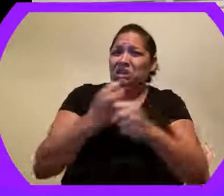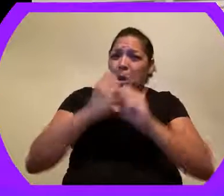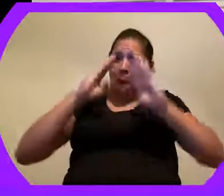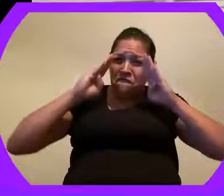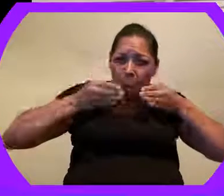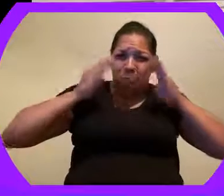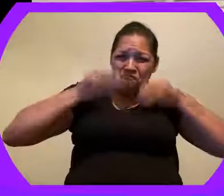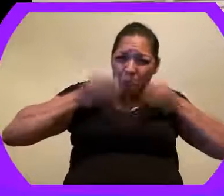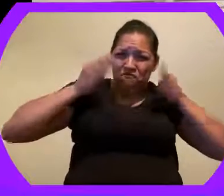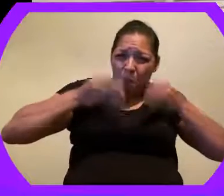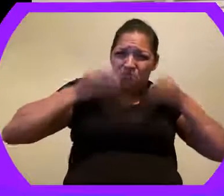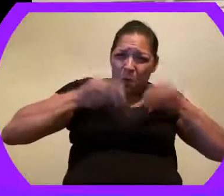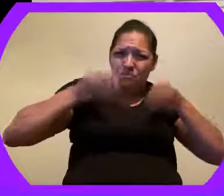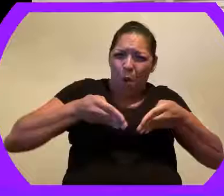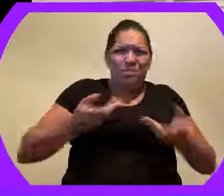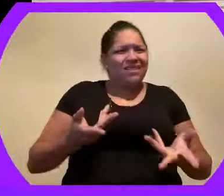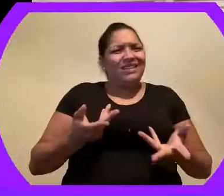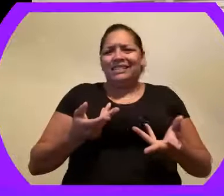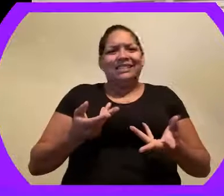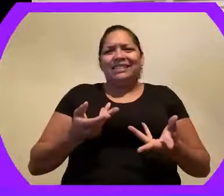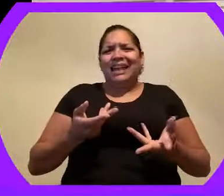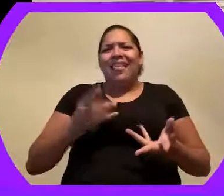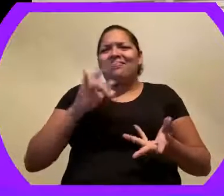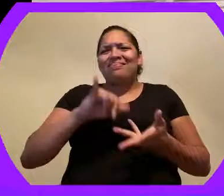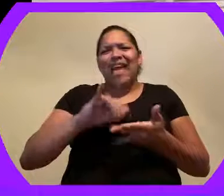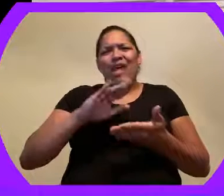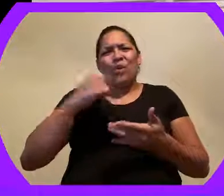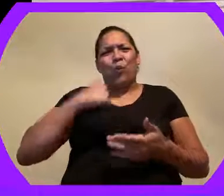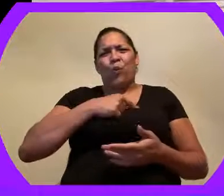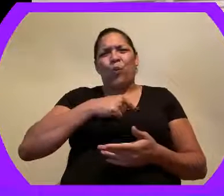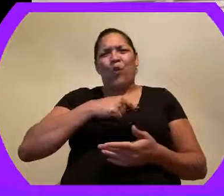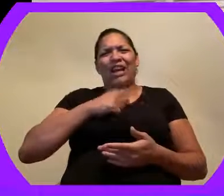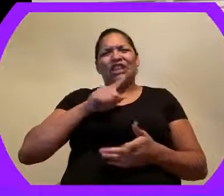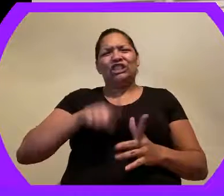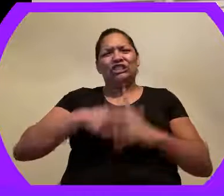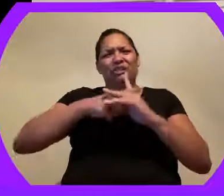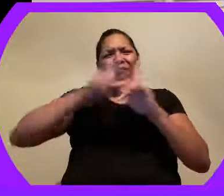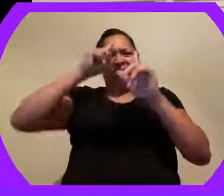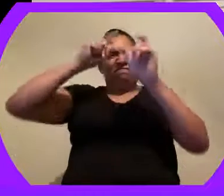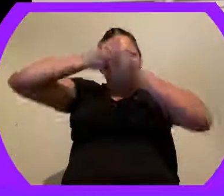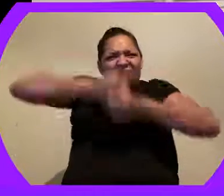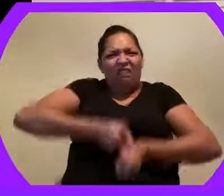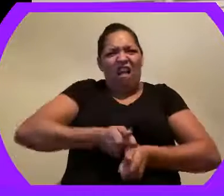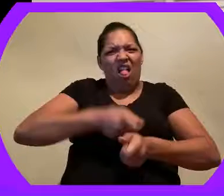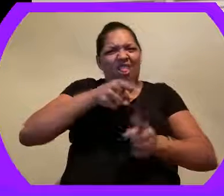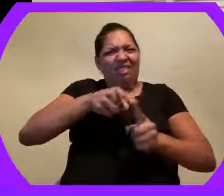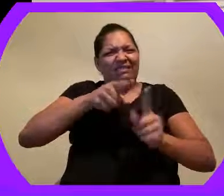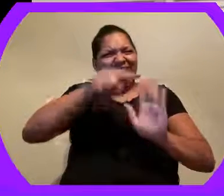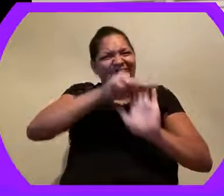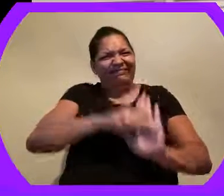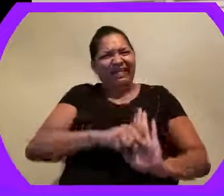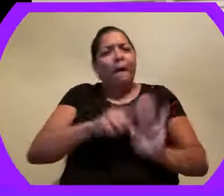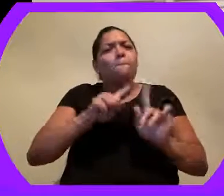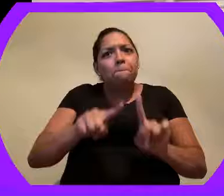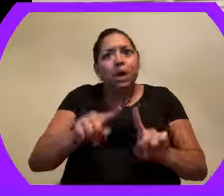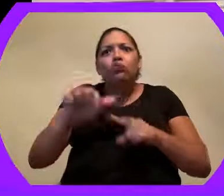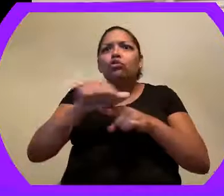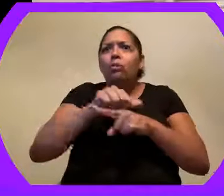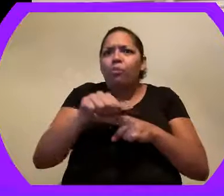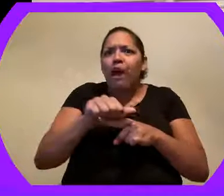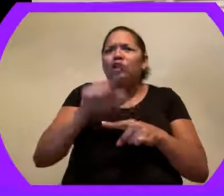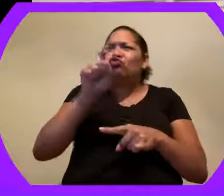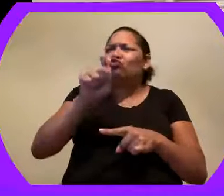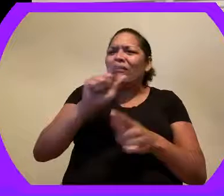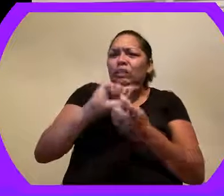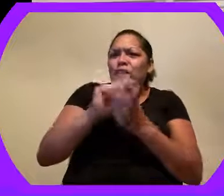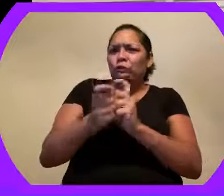years focused on the stress and focused on the anxiety. That becomes our physical habit. That becomes our way of thinking. That becomes our way of being.